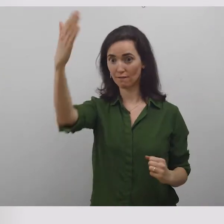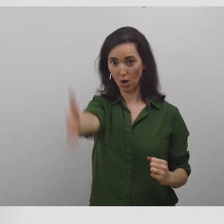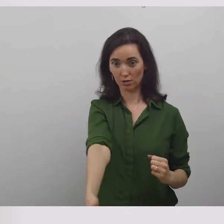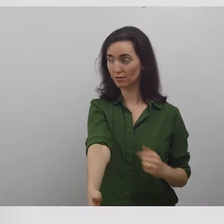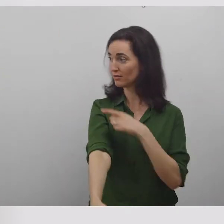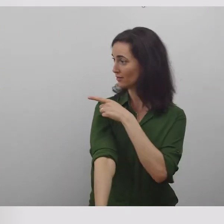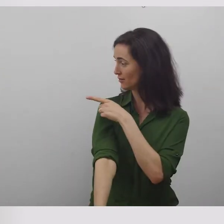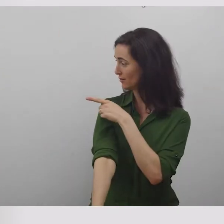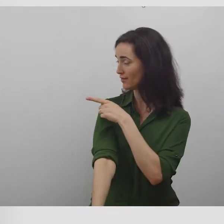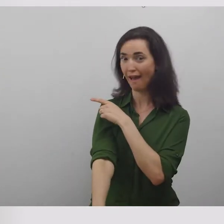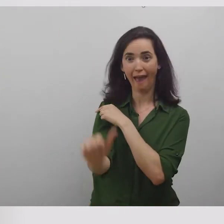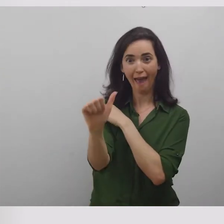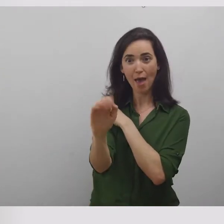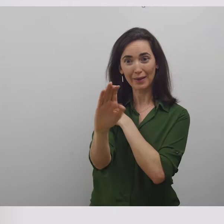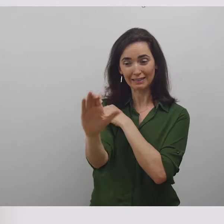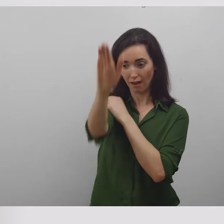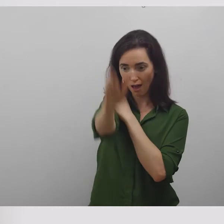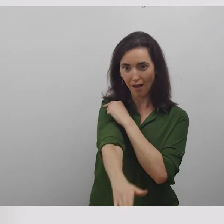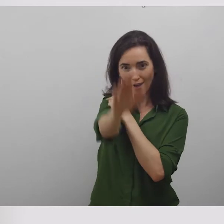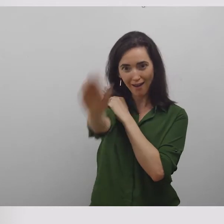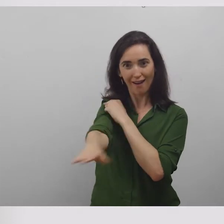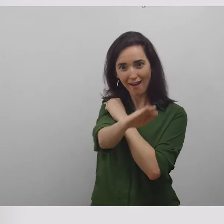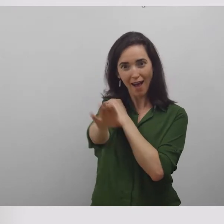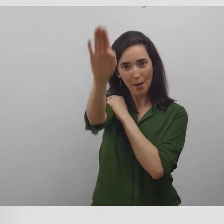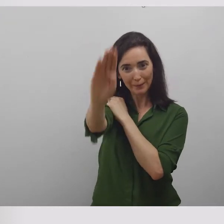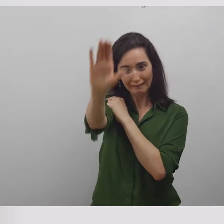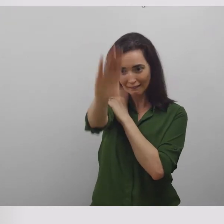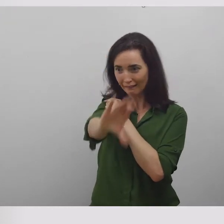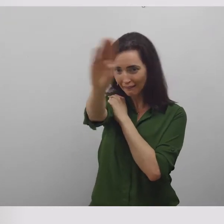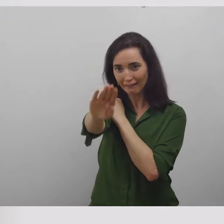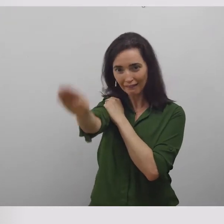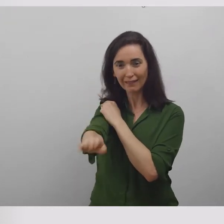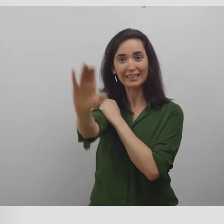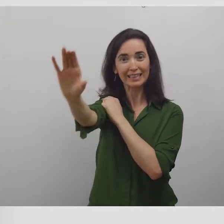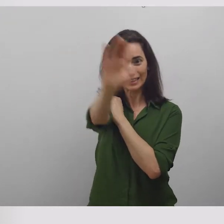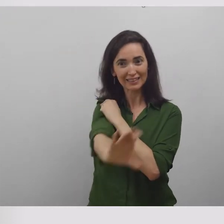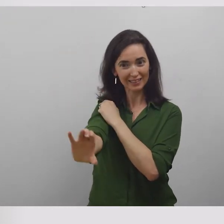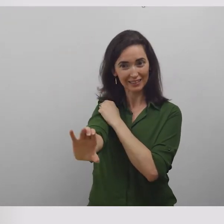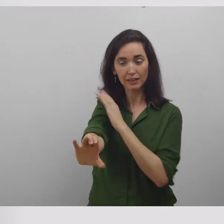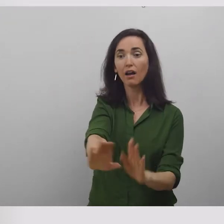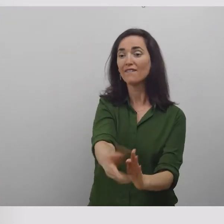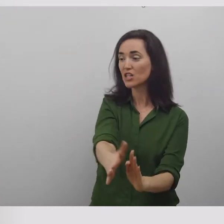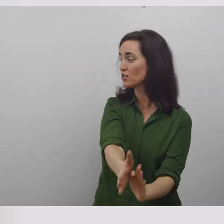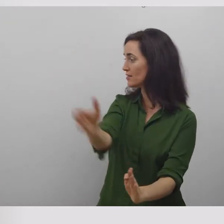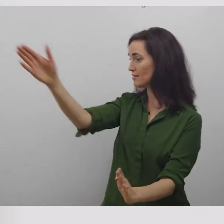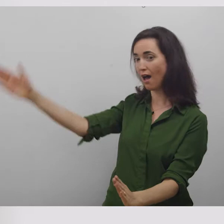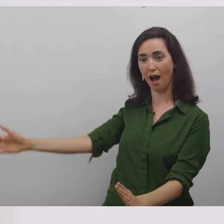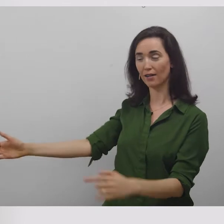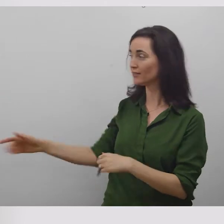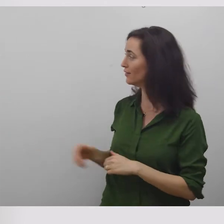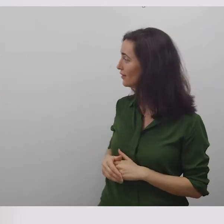different planes. Right in front, A, B, C. To the